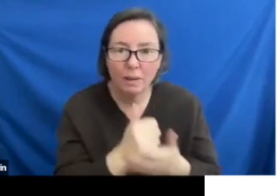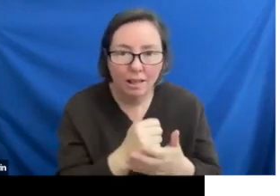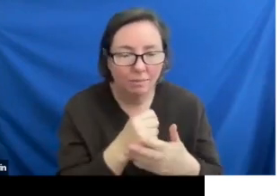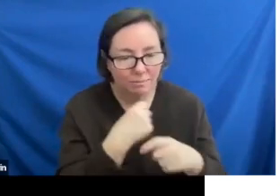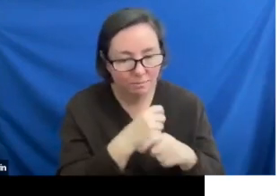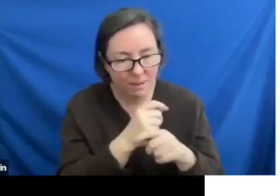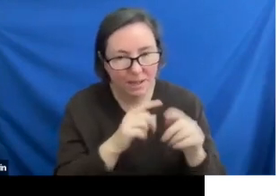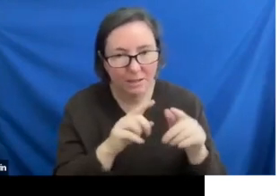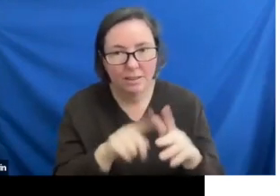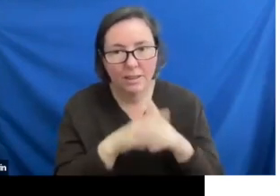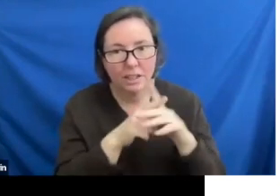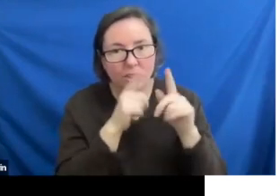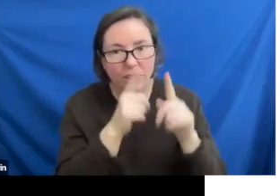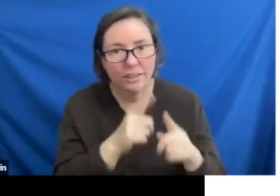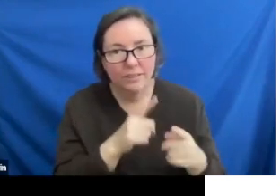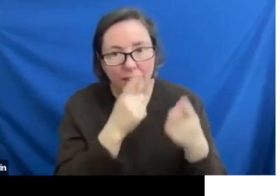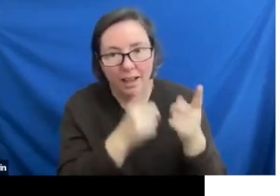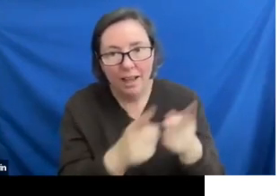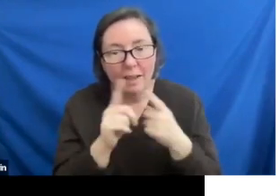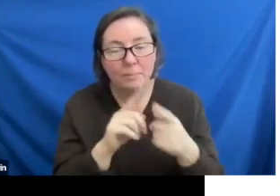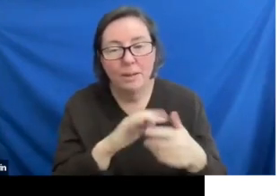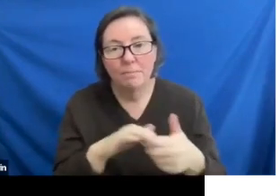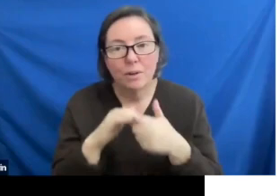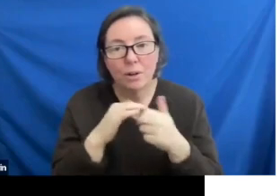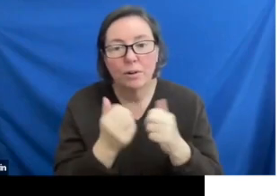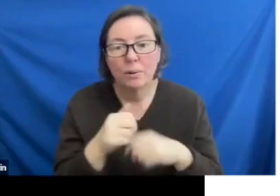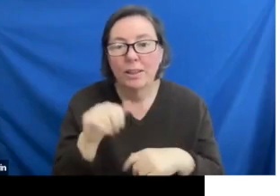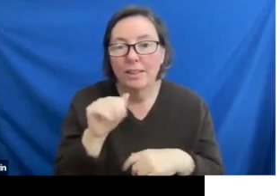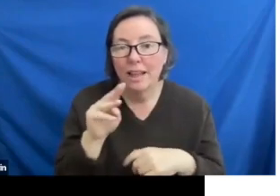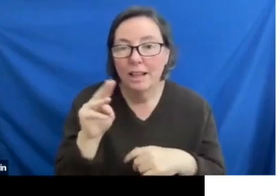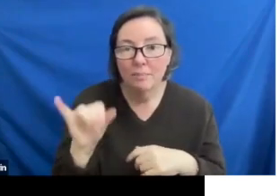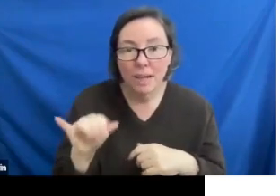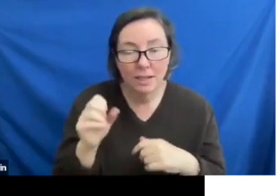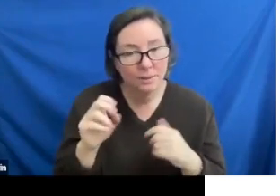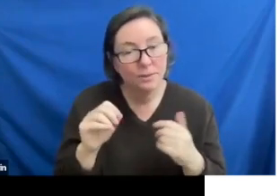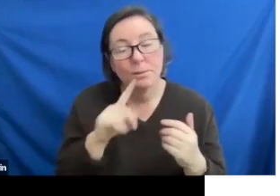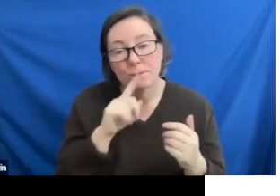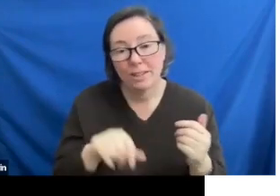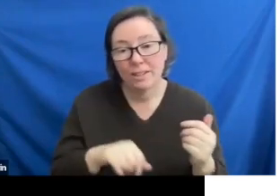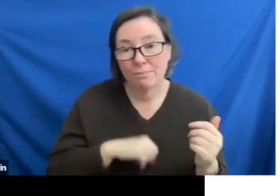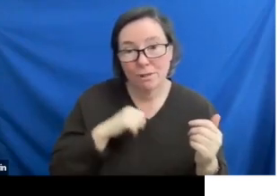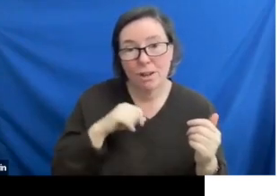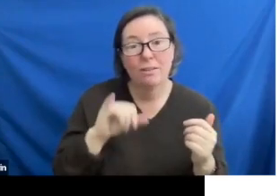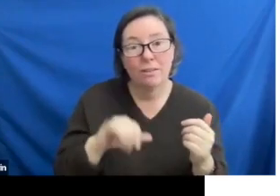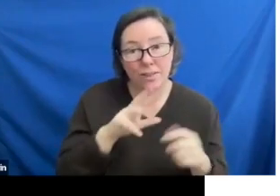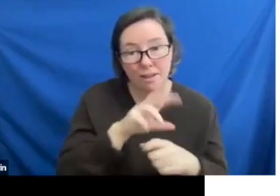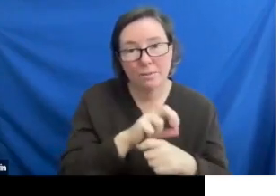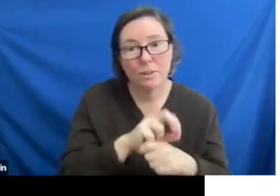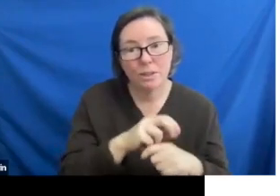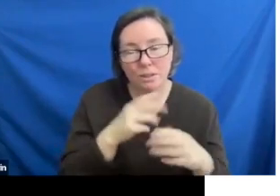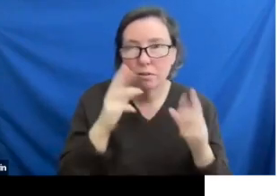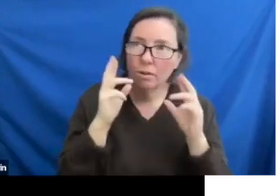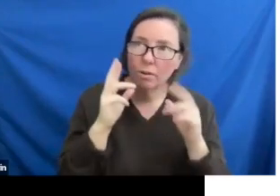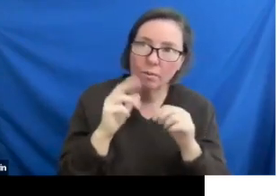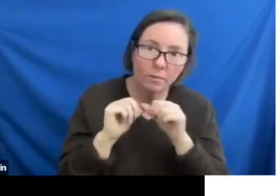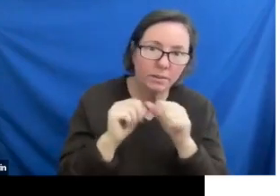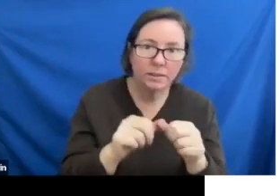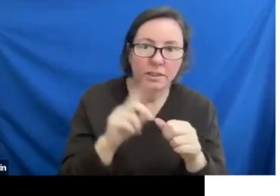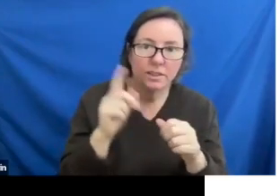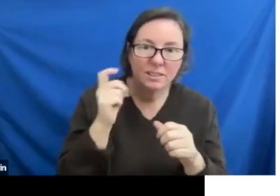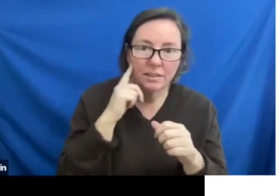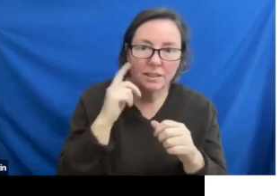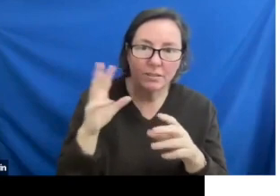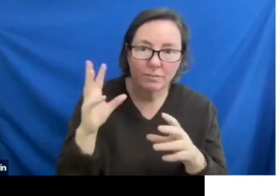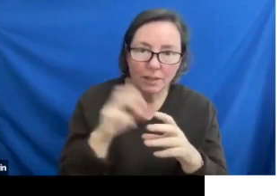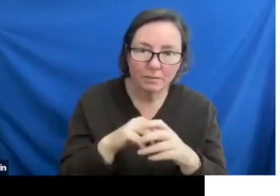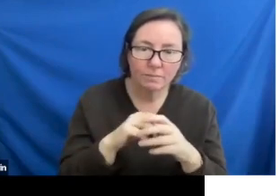happen in partnership with AMI. So I'm very proud about that, and we hope to continue to have government initiatives that are inclusive